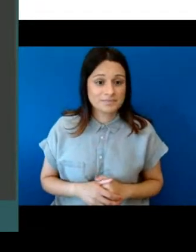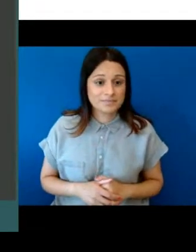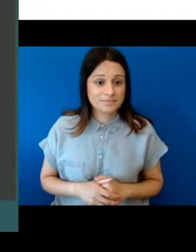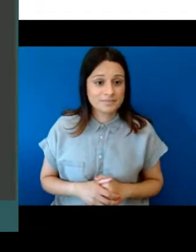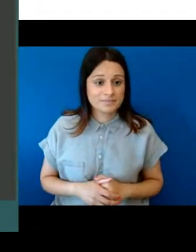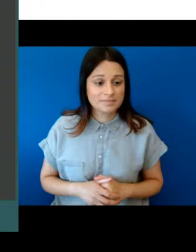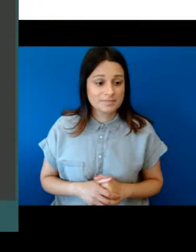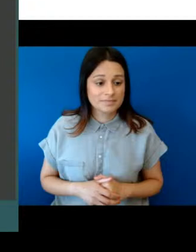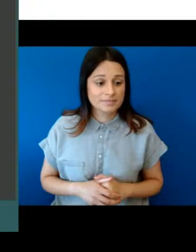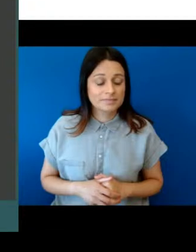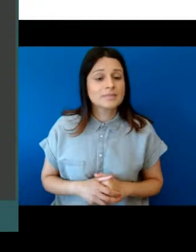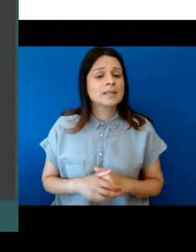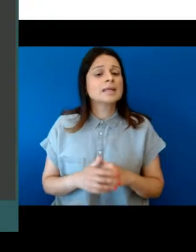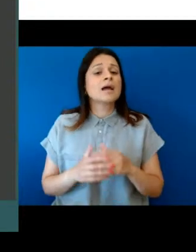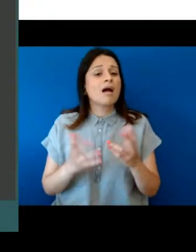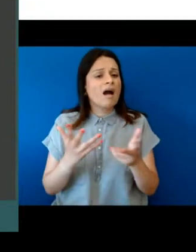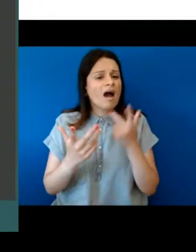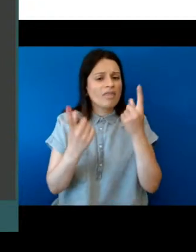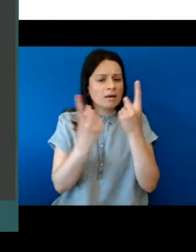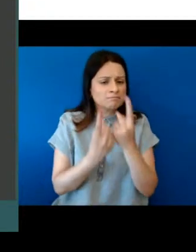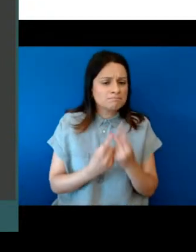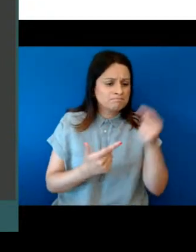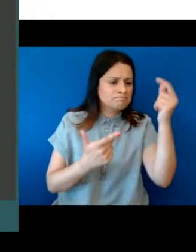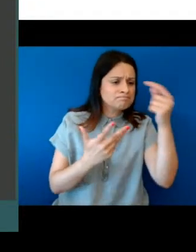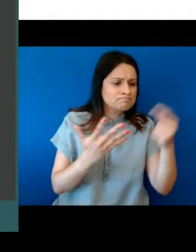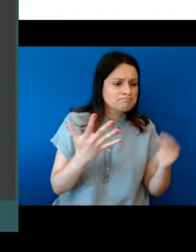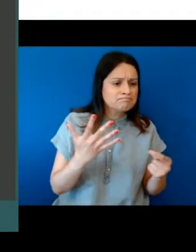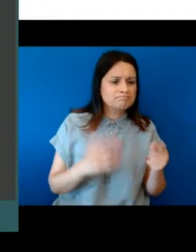Some of the other things, often it can be a good